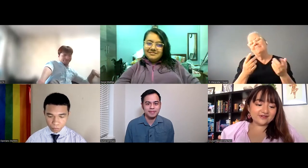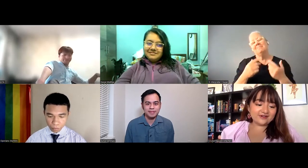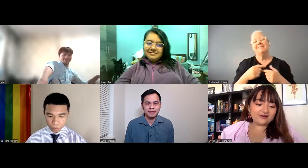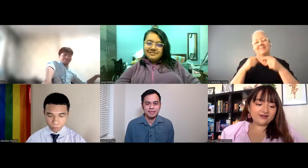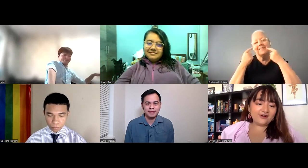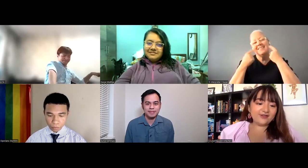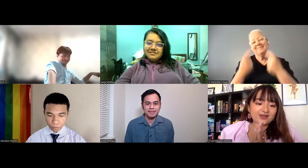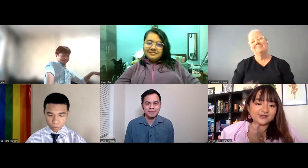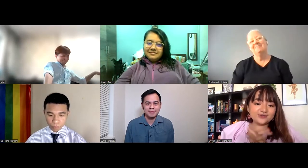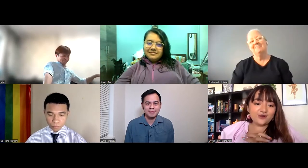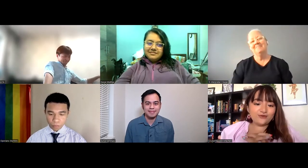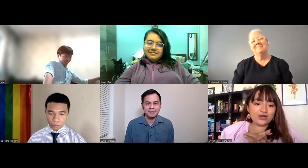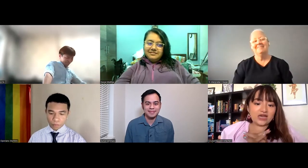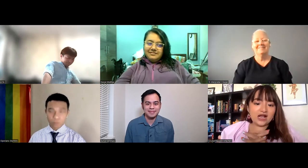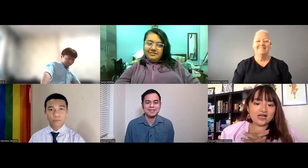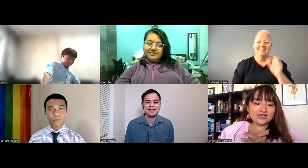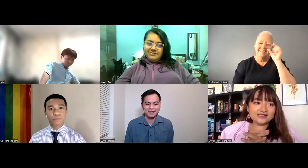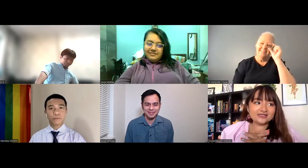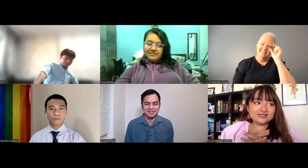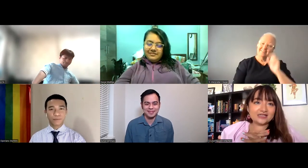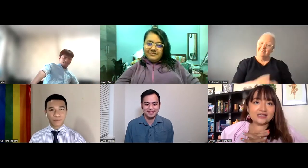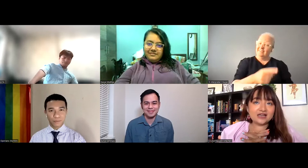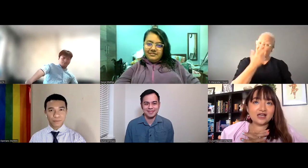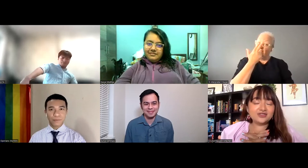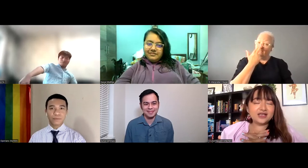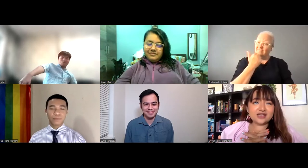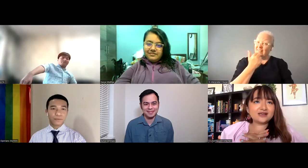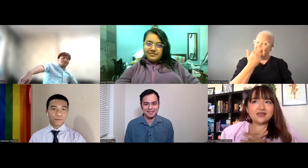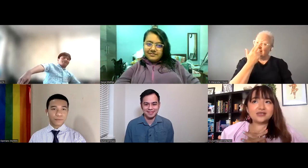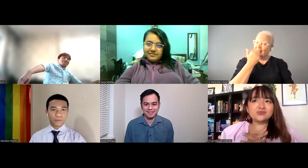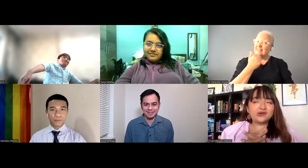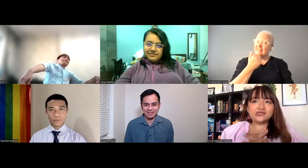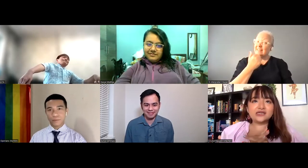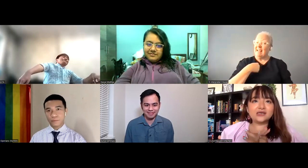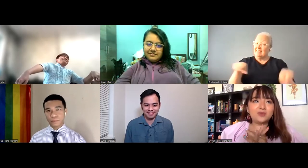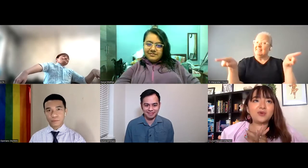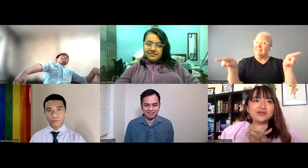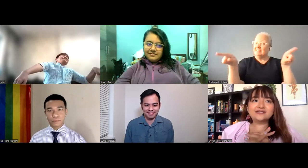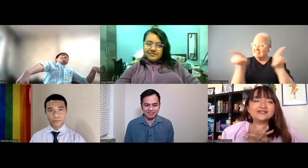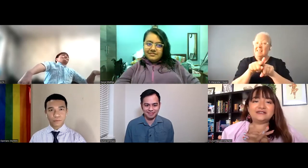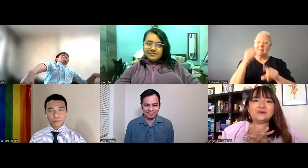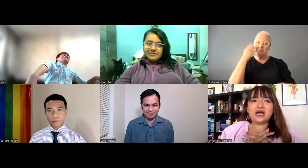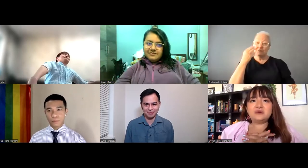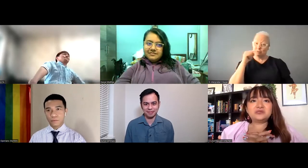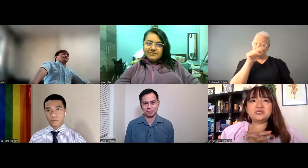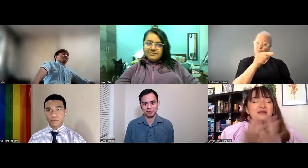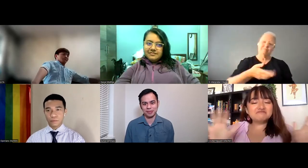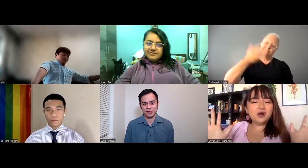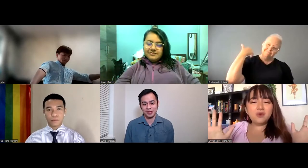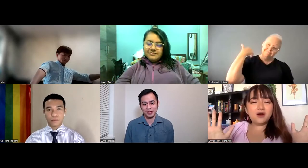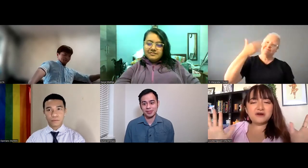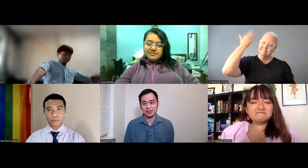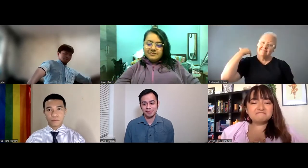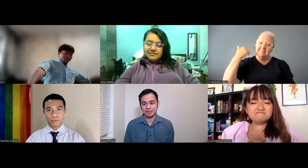Okay. Oh, that is so funny. I think that I had the exact same experience at some point where I was just like,